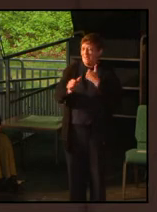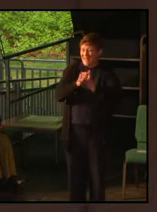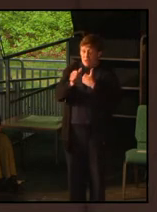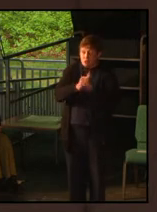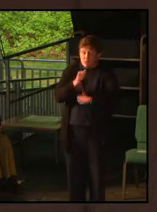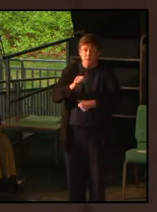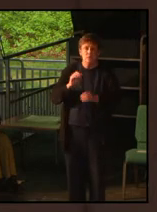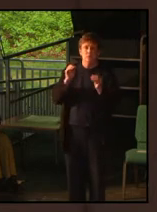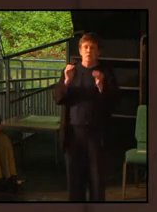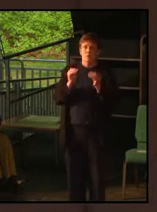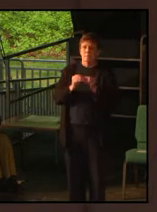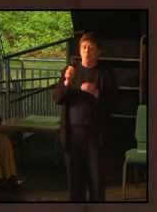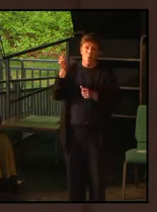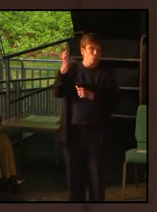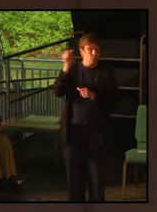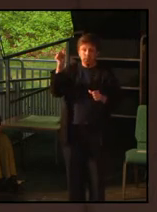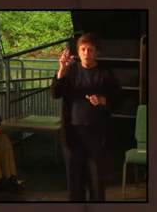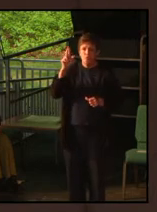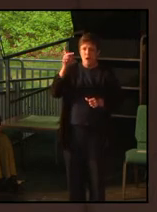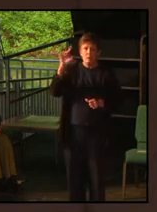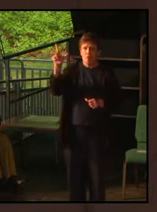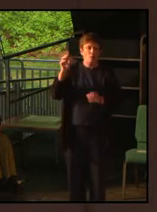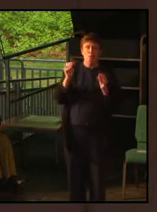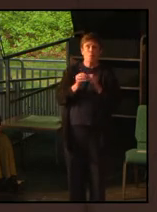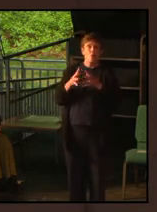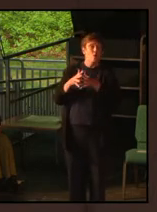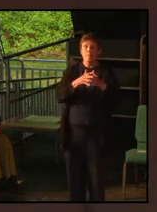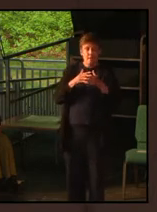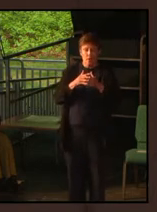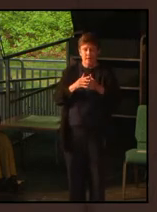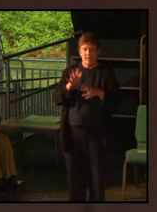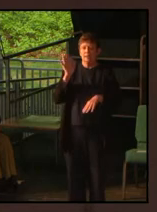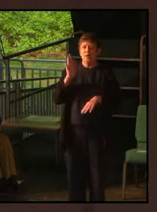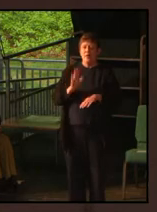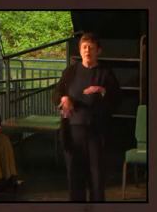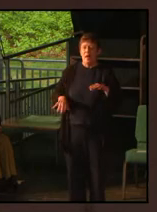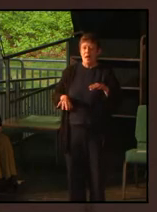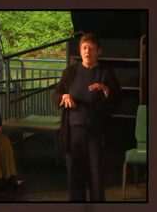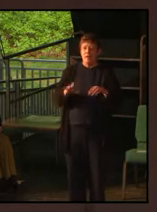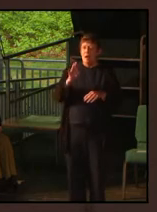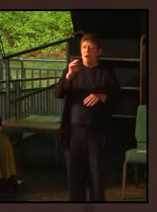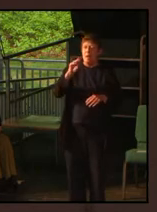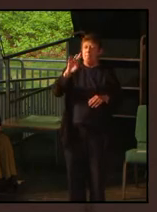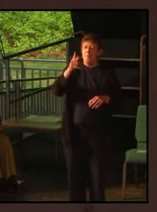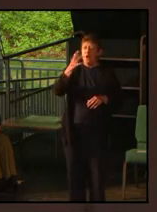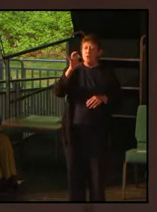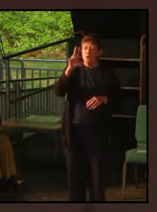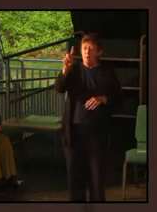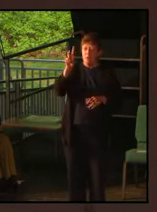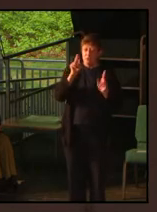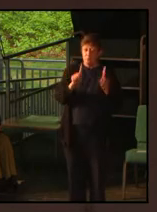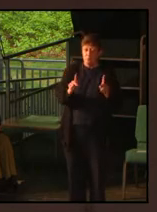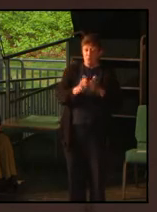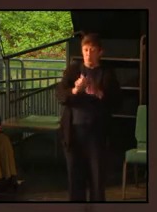more radical, or more American than a marginalized person with a library card.